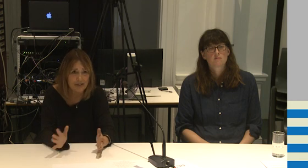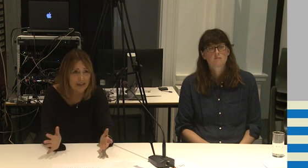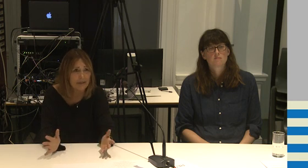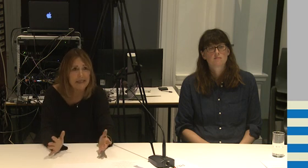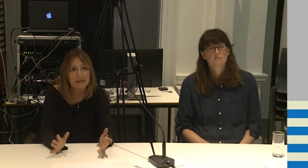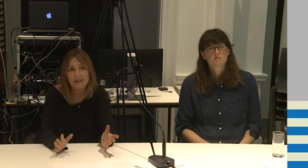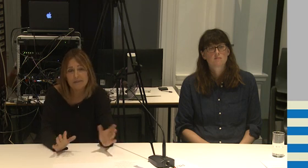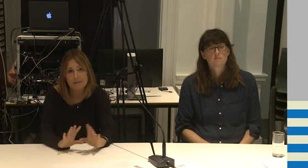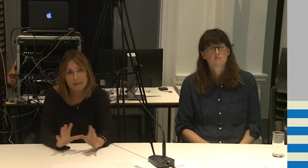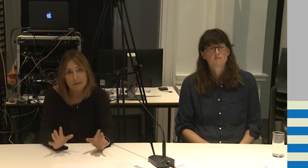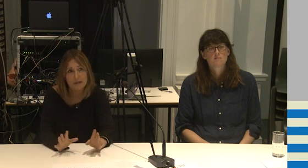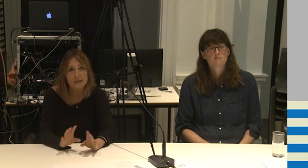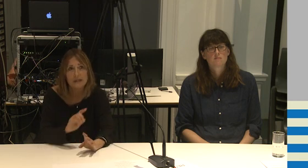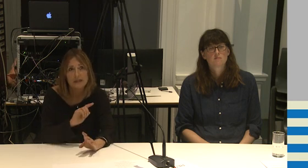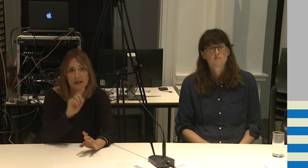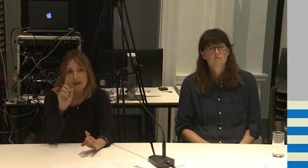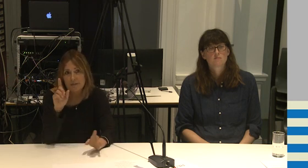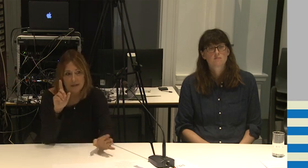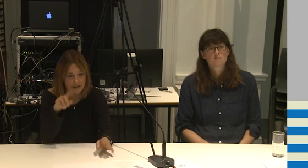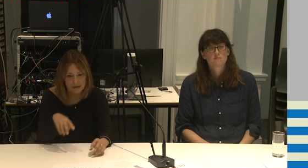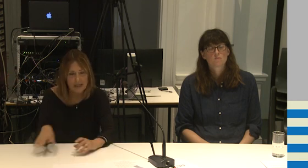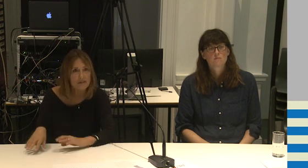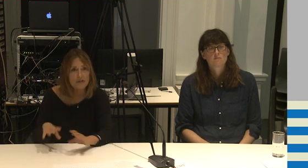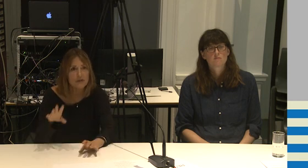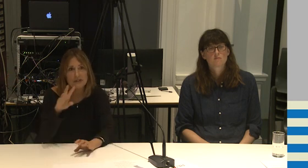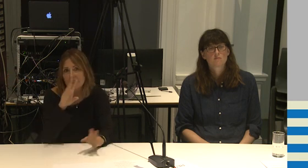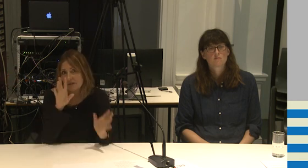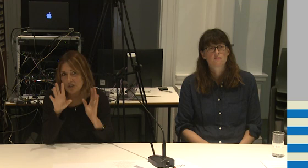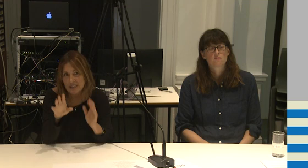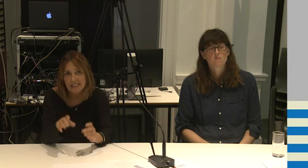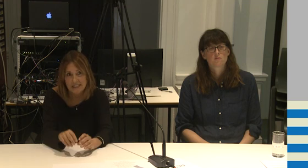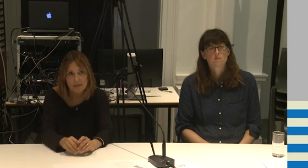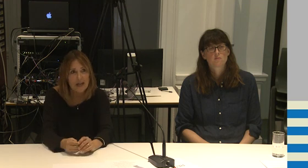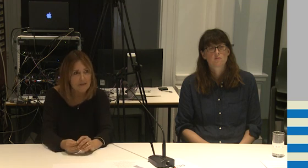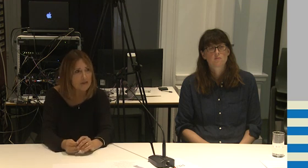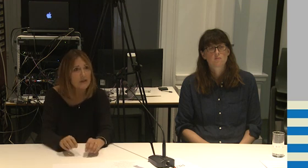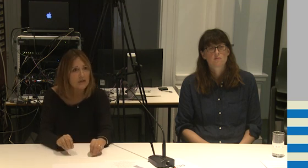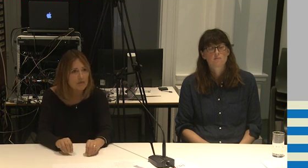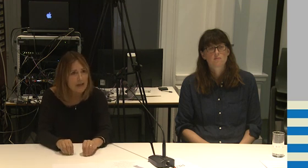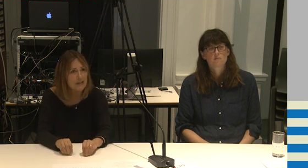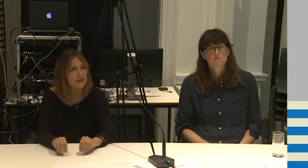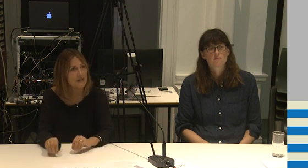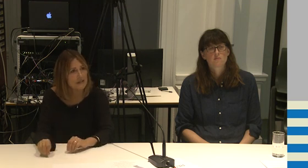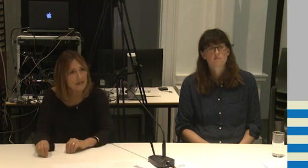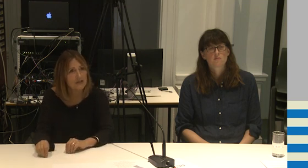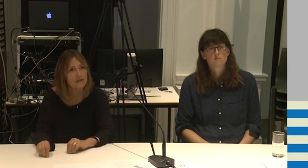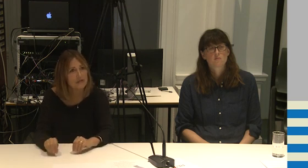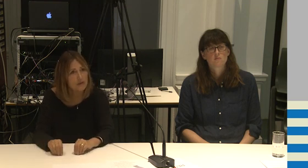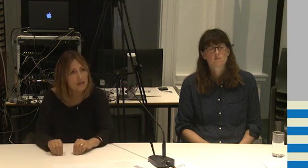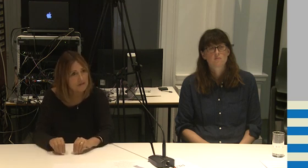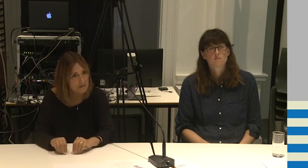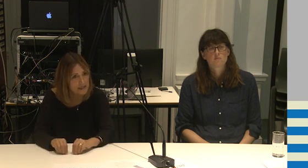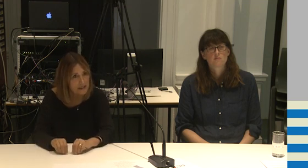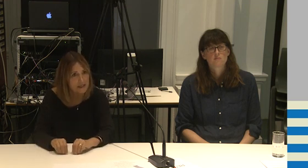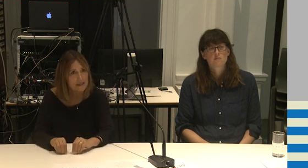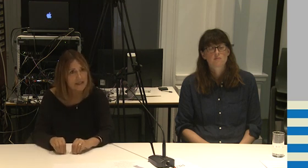get lost. I mean, hearing people can, carry on doing stuff and just listen, but I have to arrange to make sure